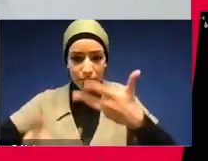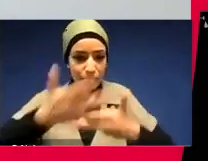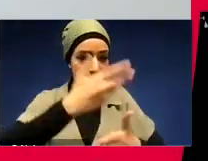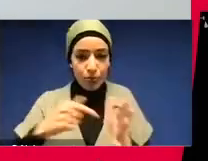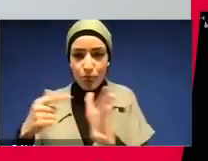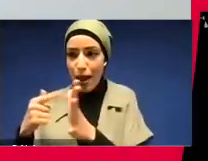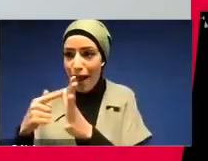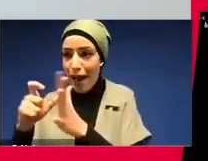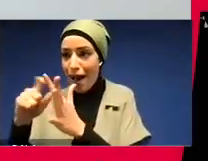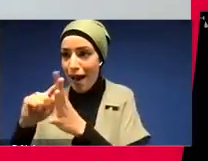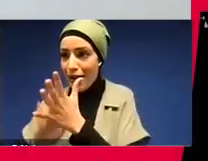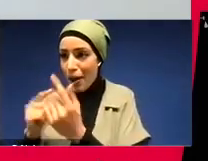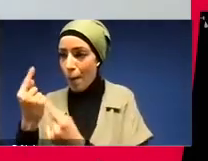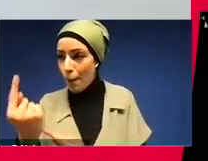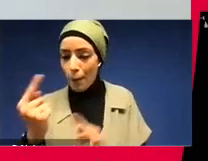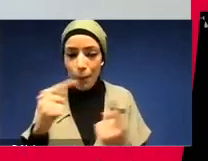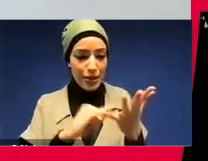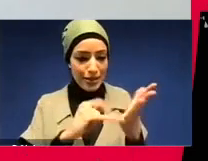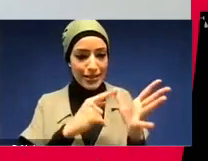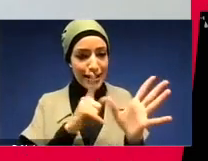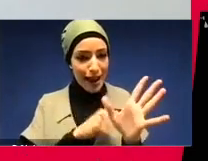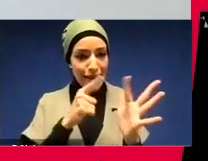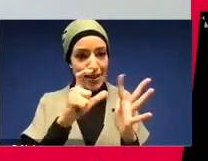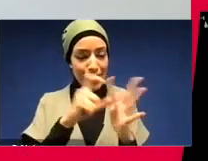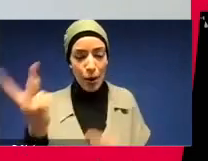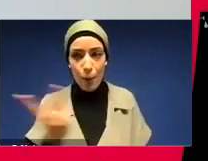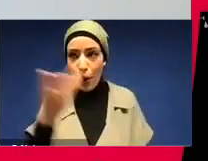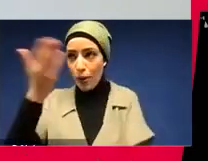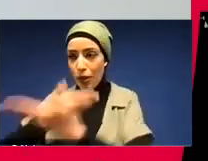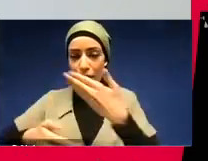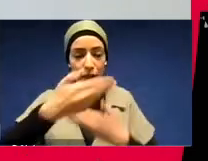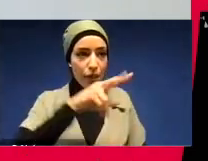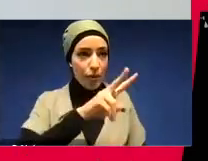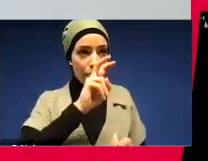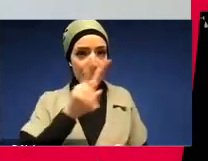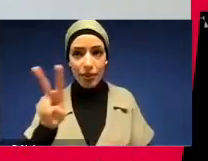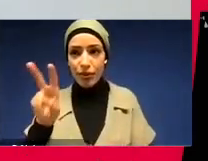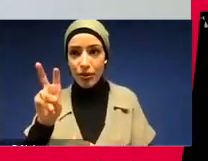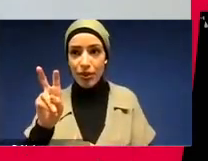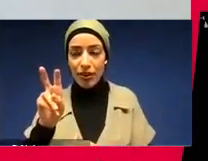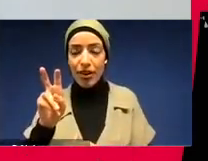Sayed. And it's really nice to also hear, because I think